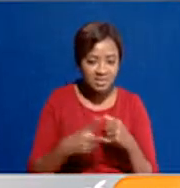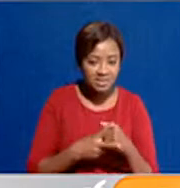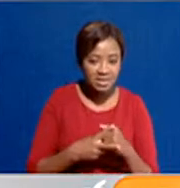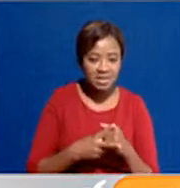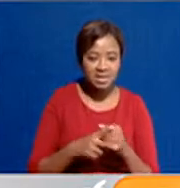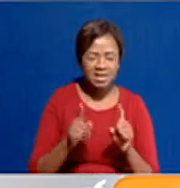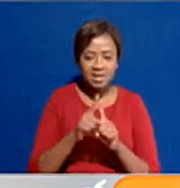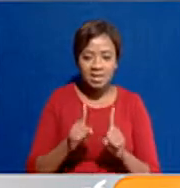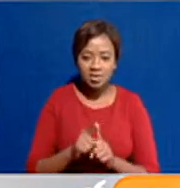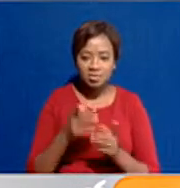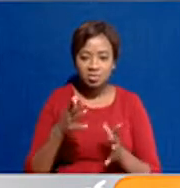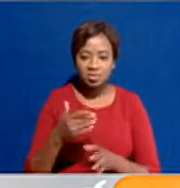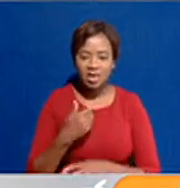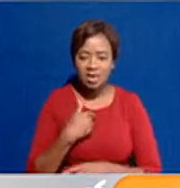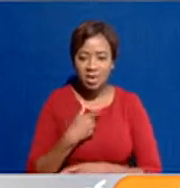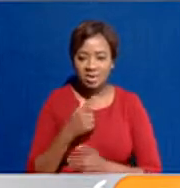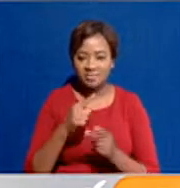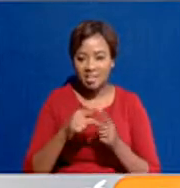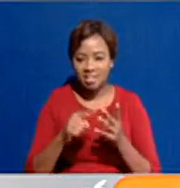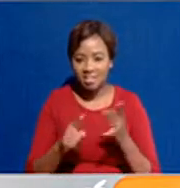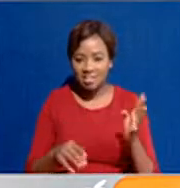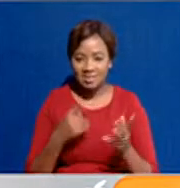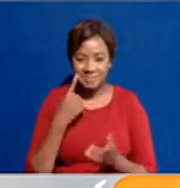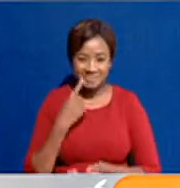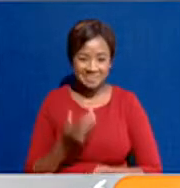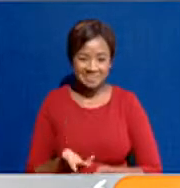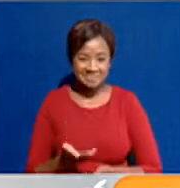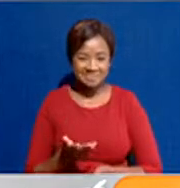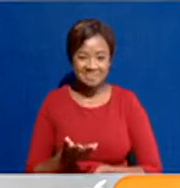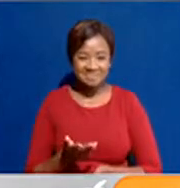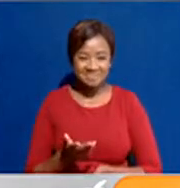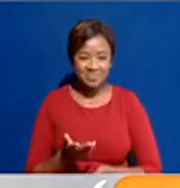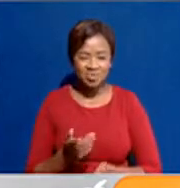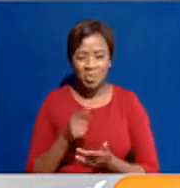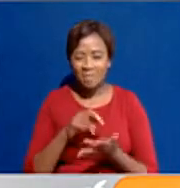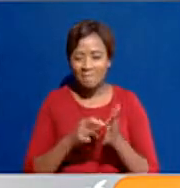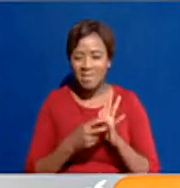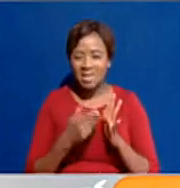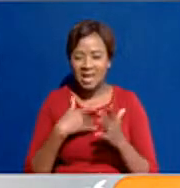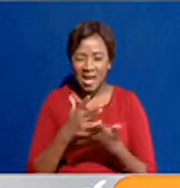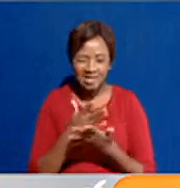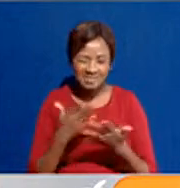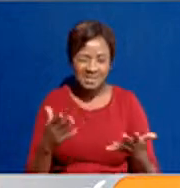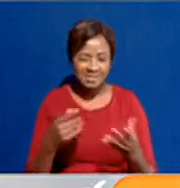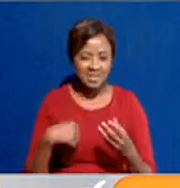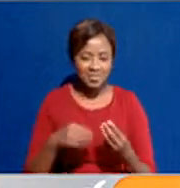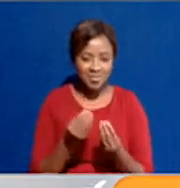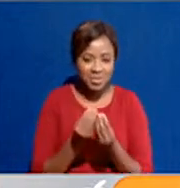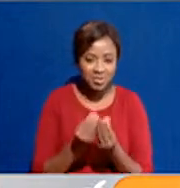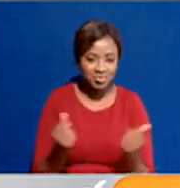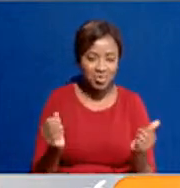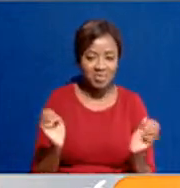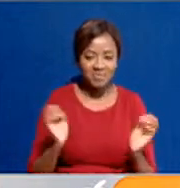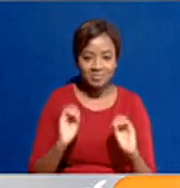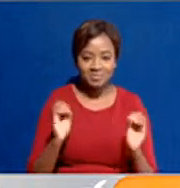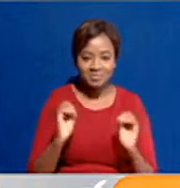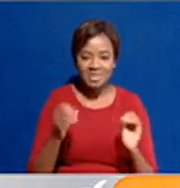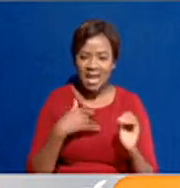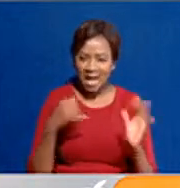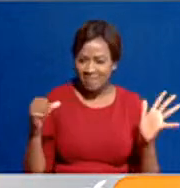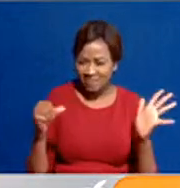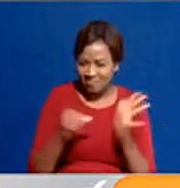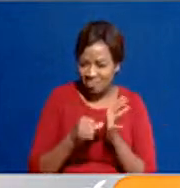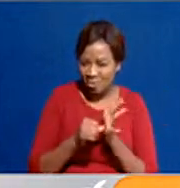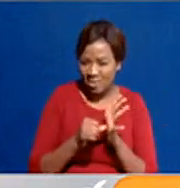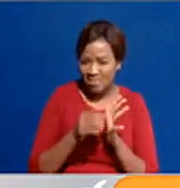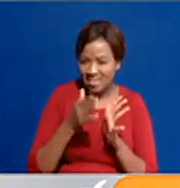here we are again. So, Linus, it would seem there is something we are not solving. There is something wrong with us if we keep